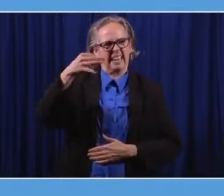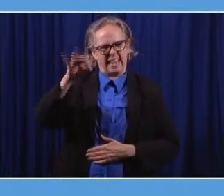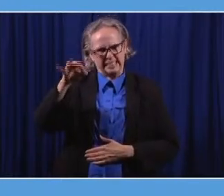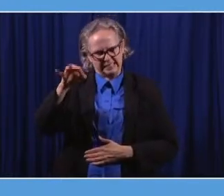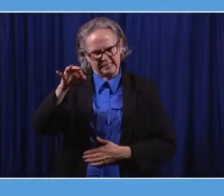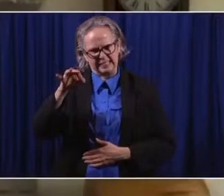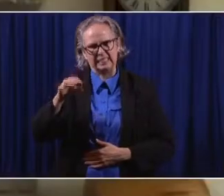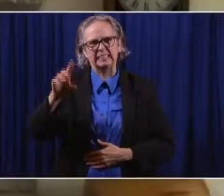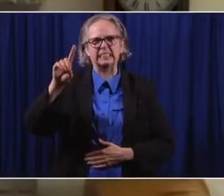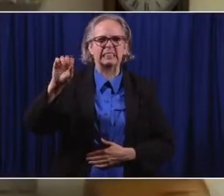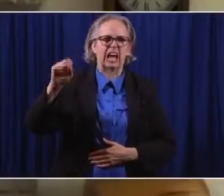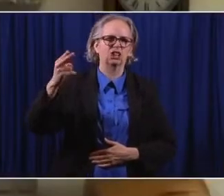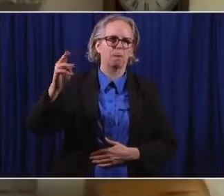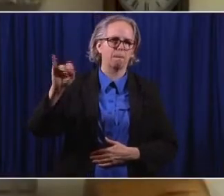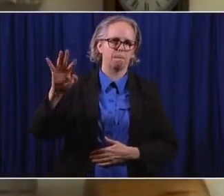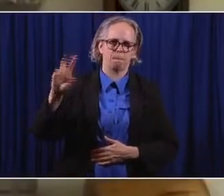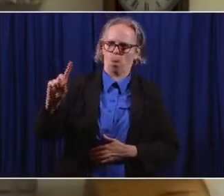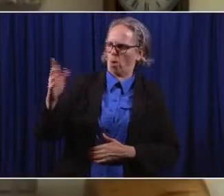coronavirus.ohio.gov.